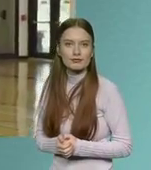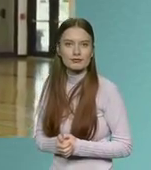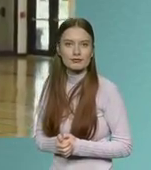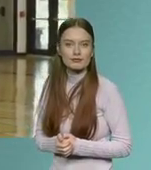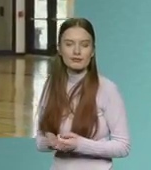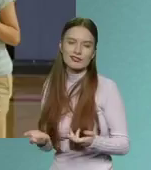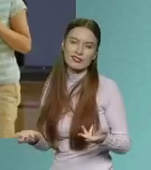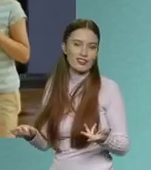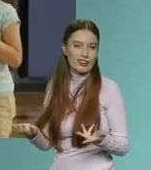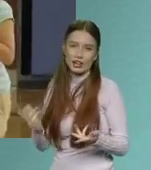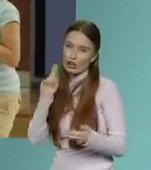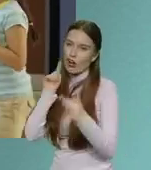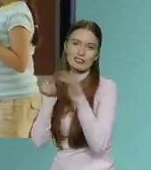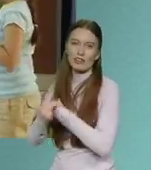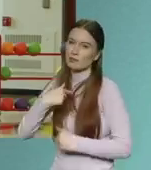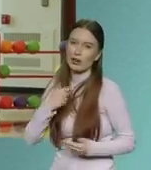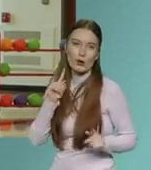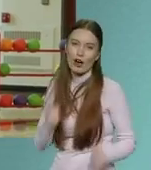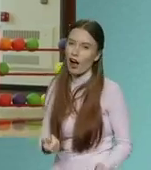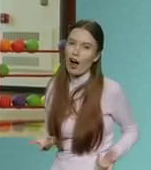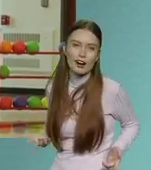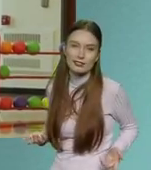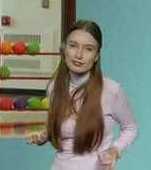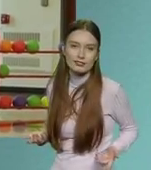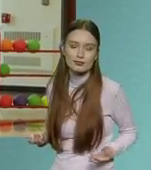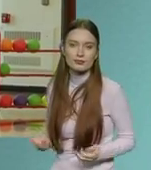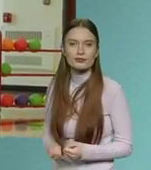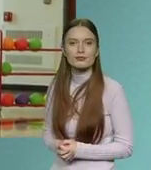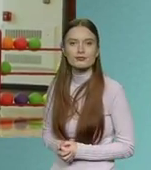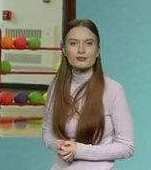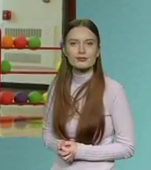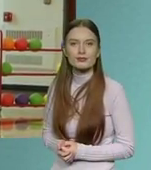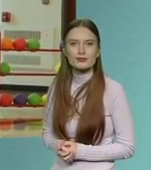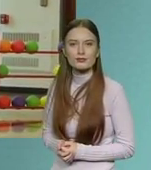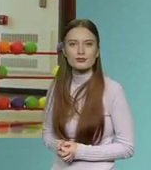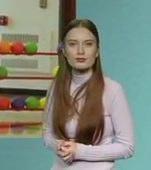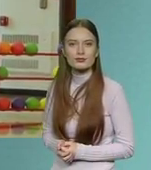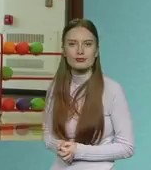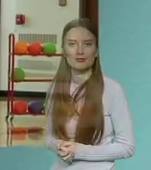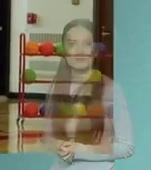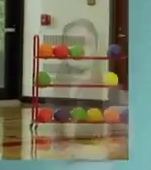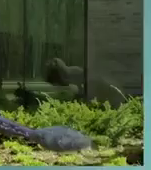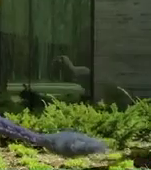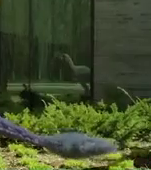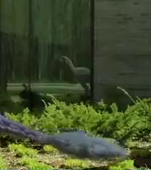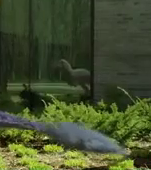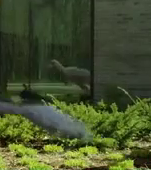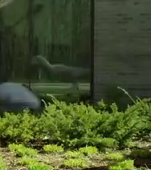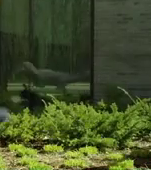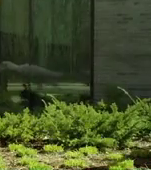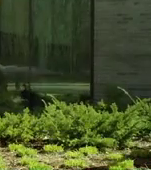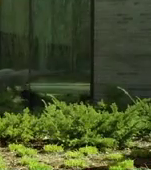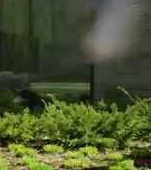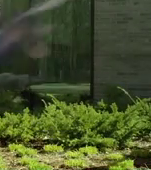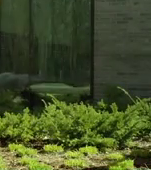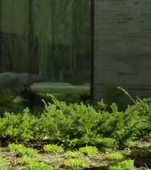There's nowhere to run now. Dana spots the Microraptor swoop down to the ground outside. It's then joined by two more Microraptors who